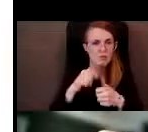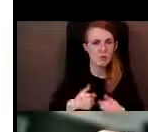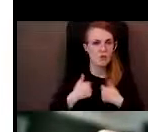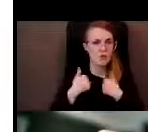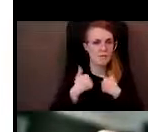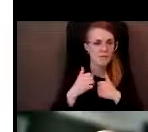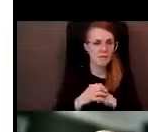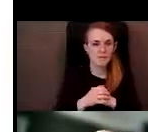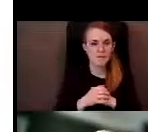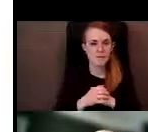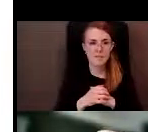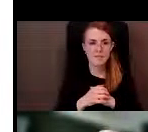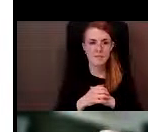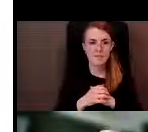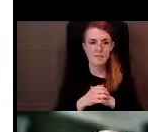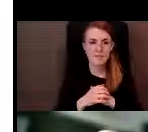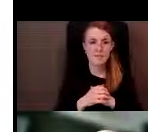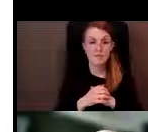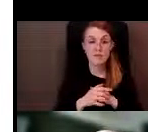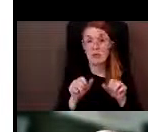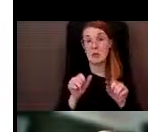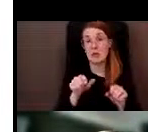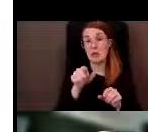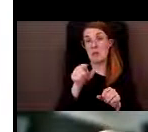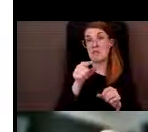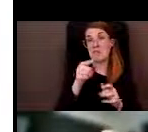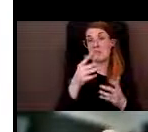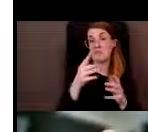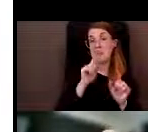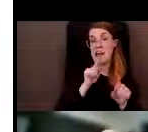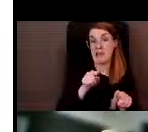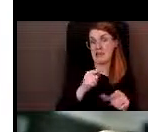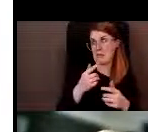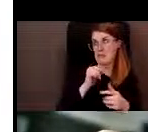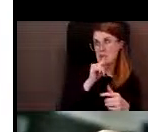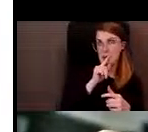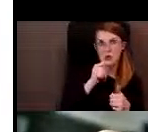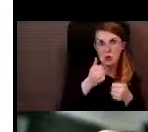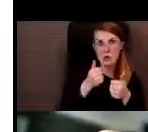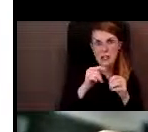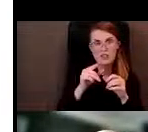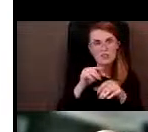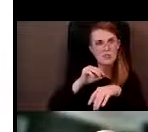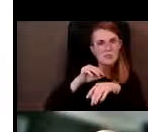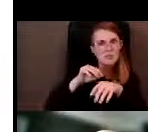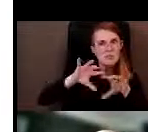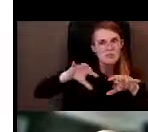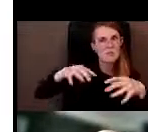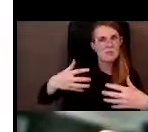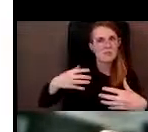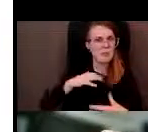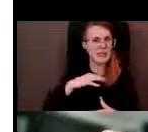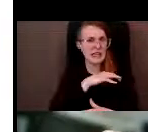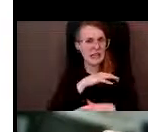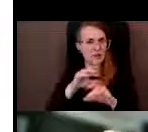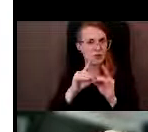Toba, Alter. Or you may say, yeah, I don't really know what council district I live in, or as we've seen in past meetings, you may not actually live